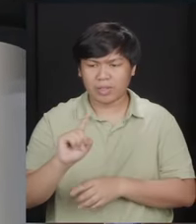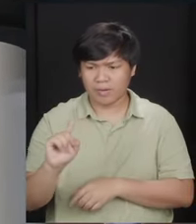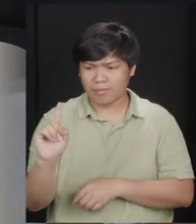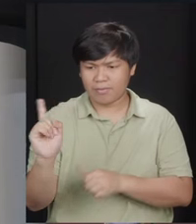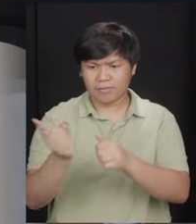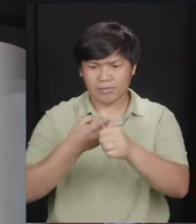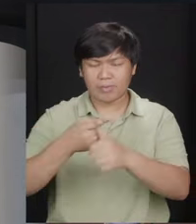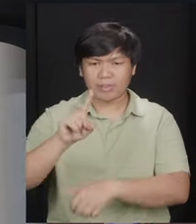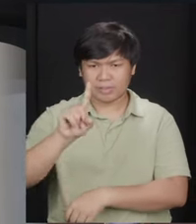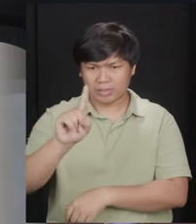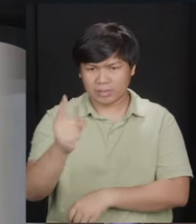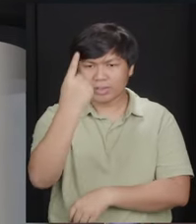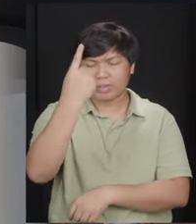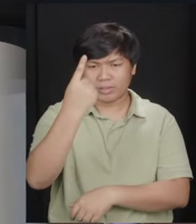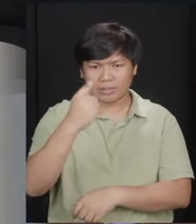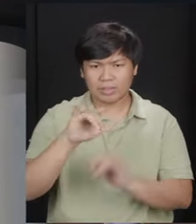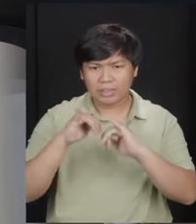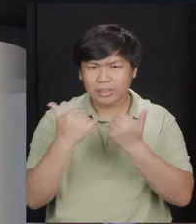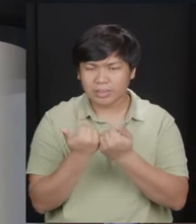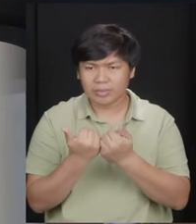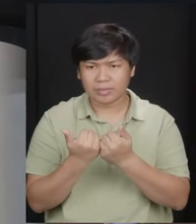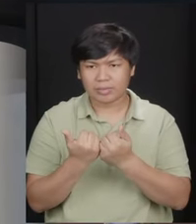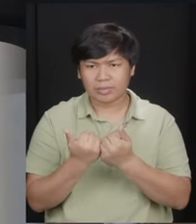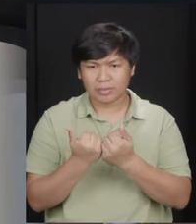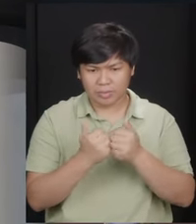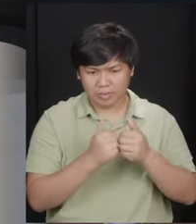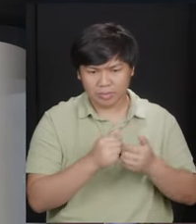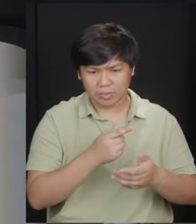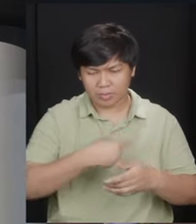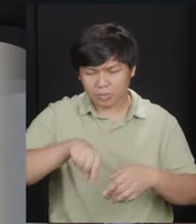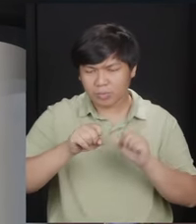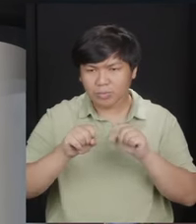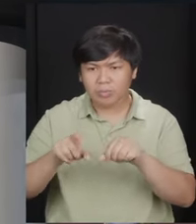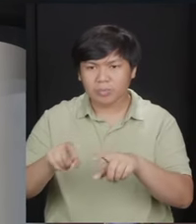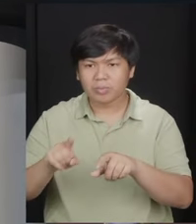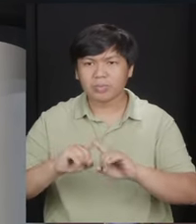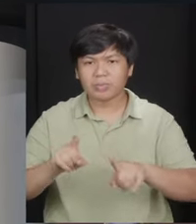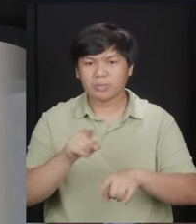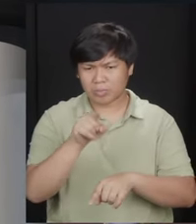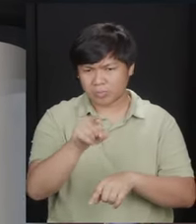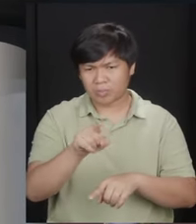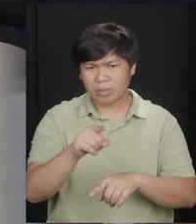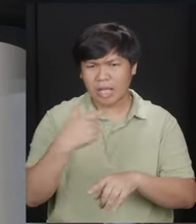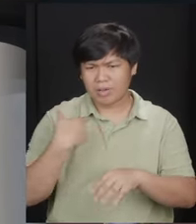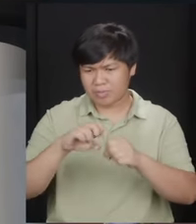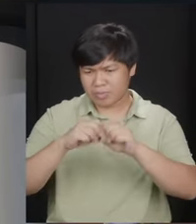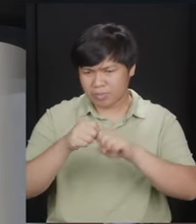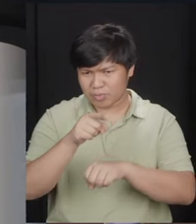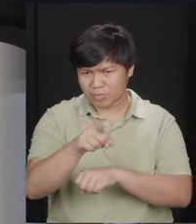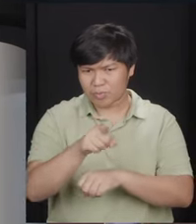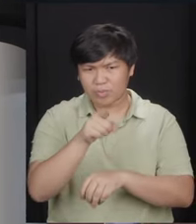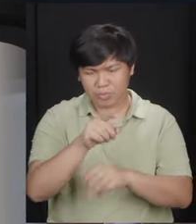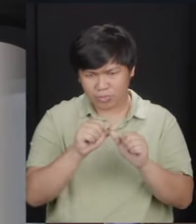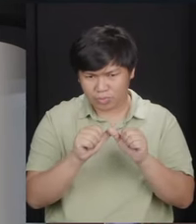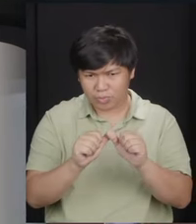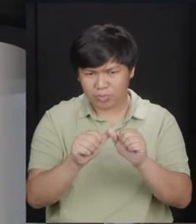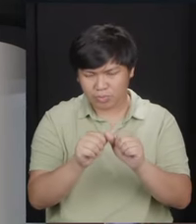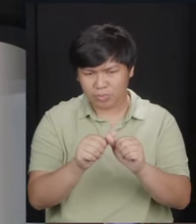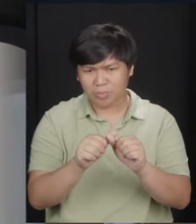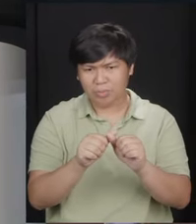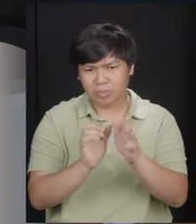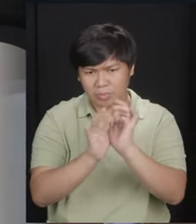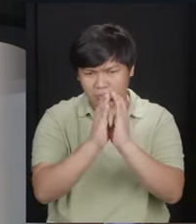in the industry. In this line of products but it's you. There's a problem with you. You keep sticking to your